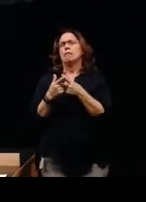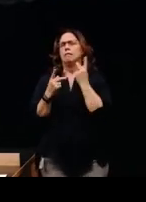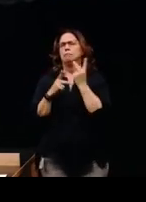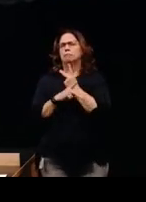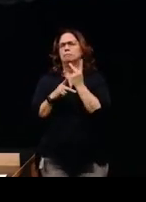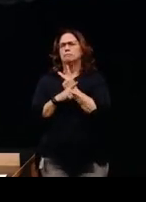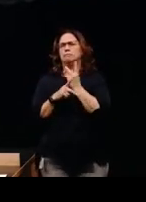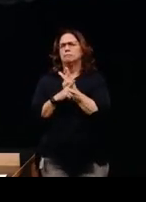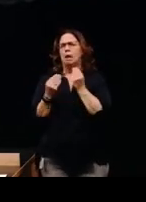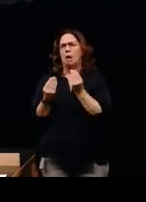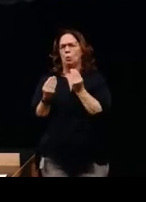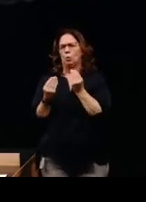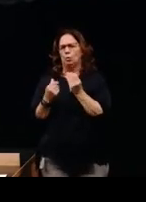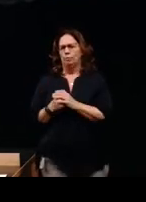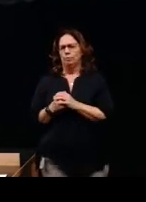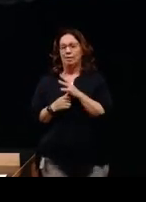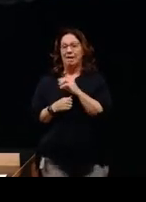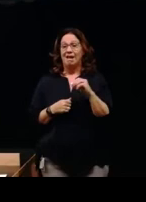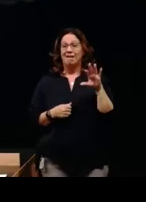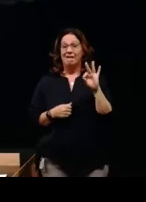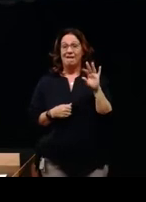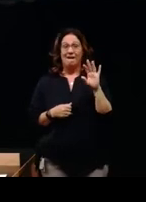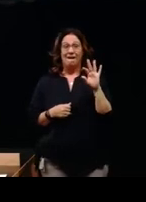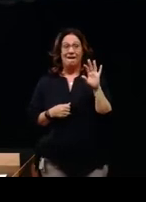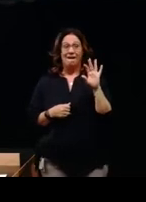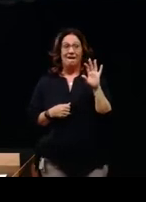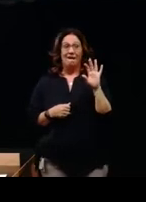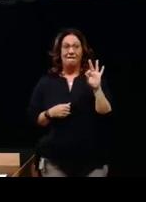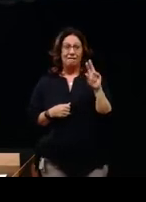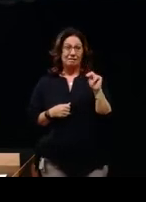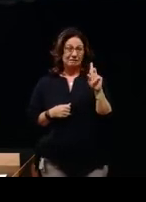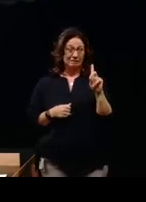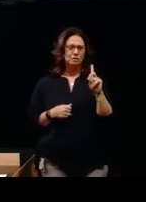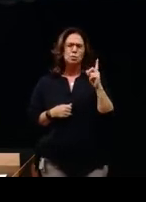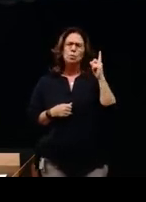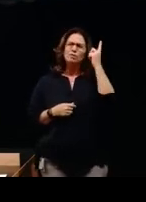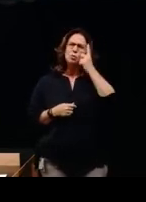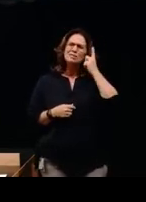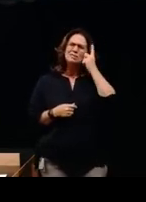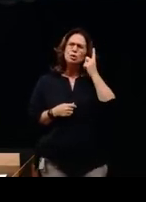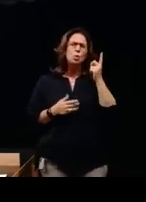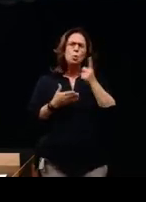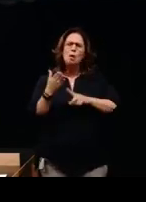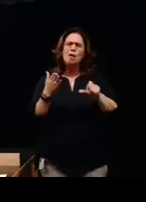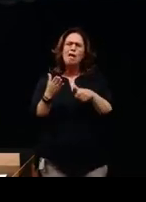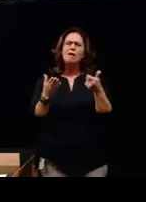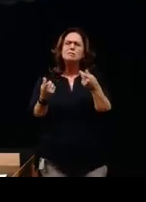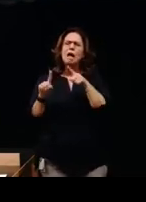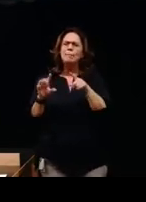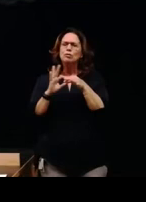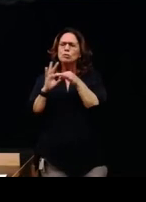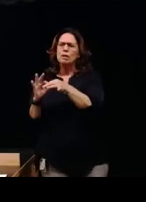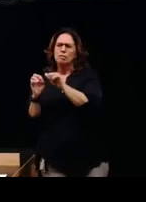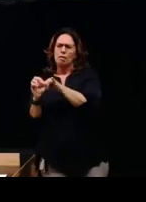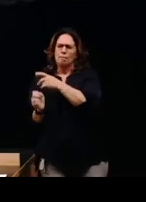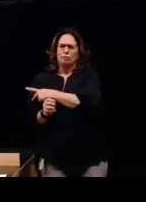Also, in this given case of FND, what else is traveling with this particular patient?